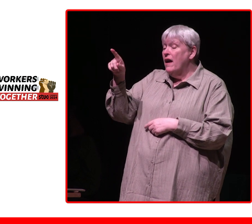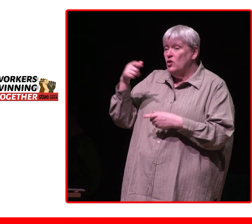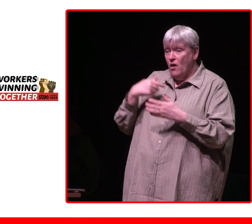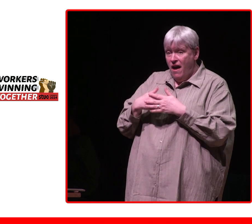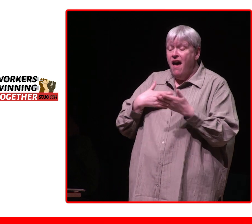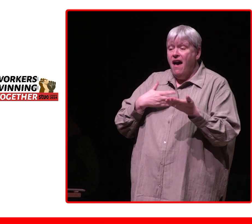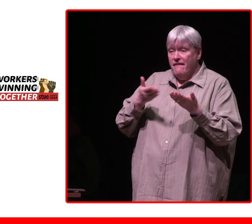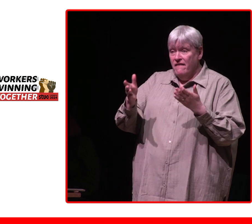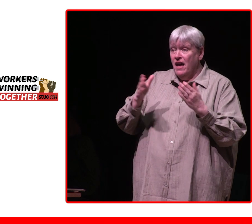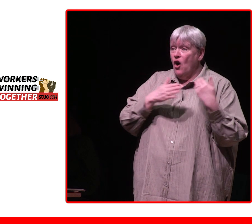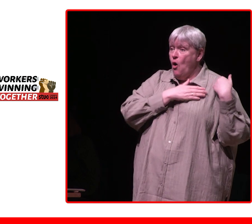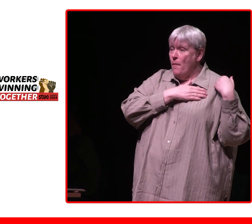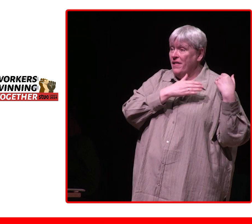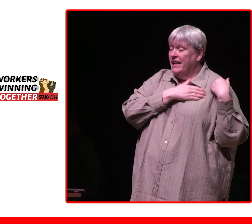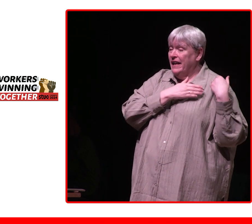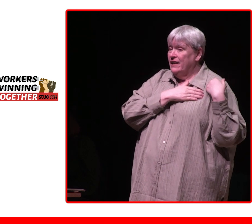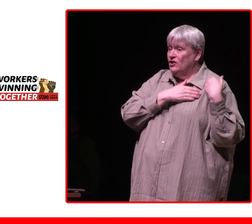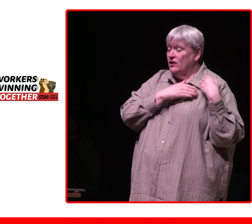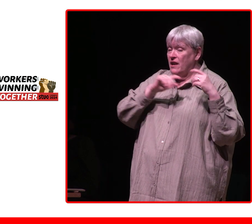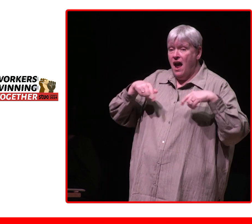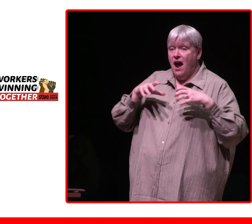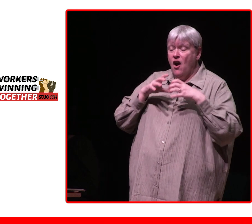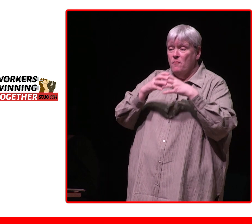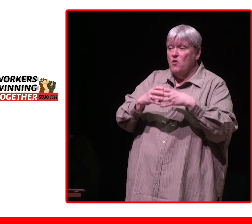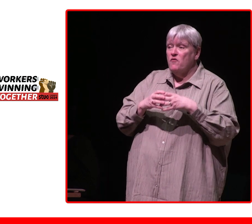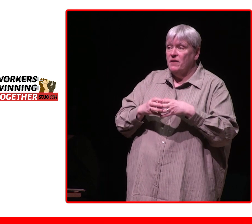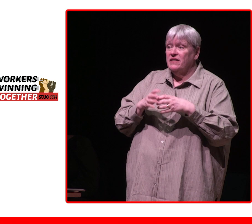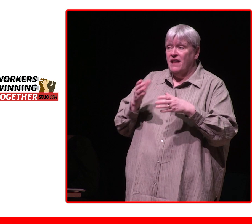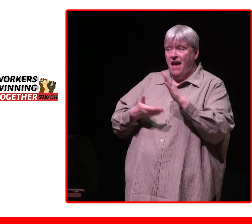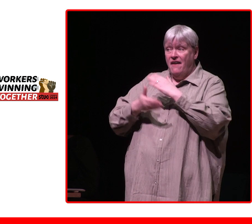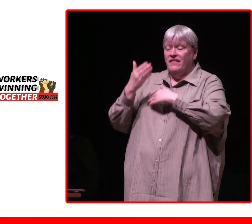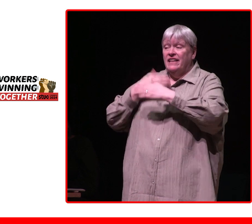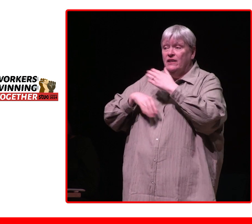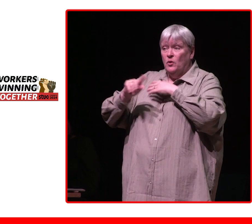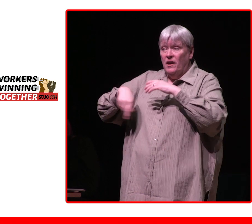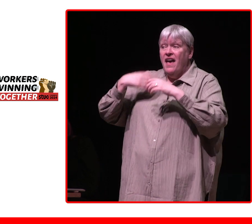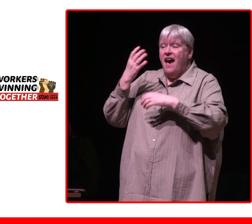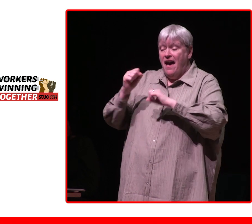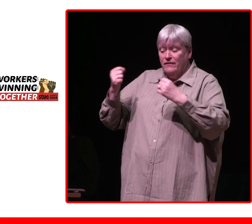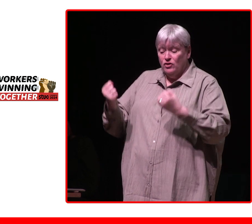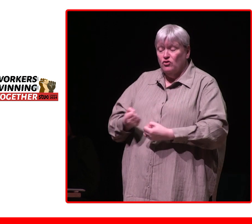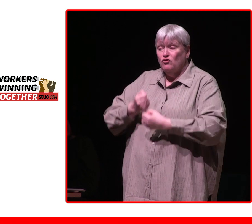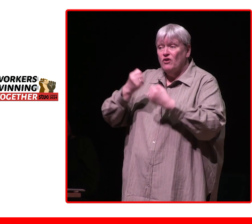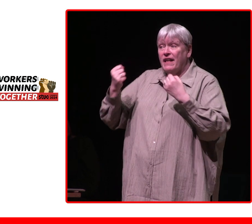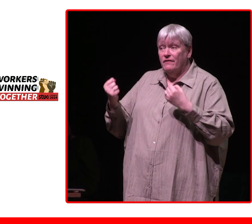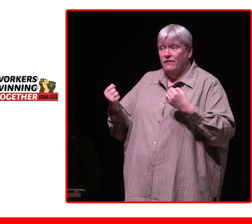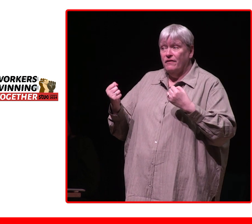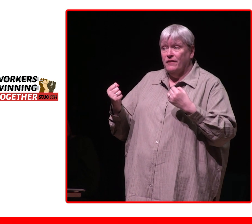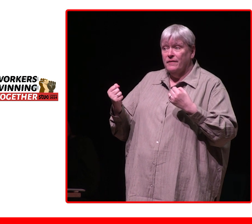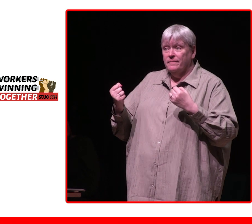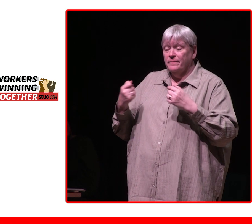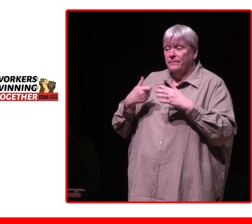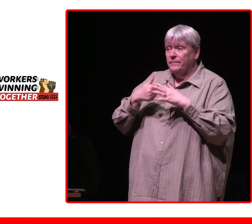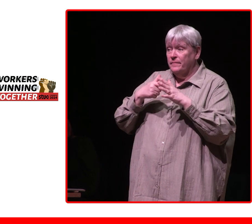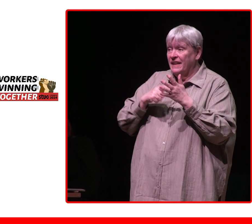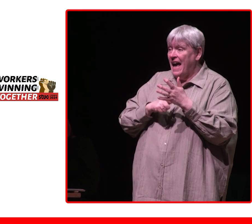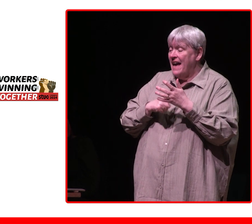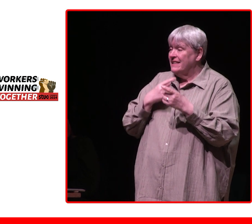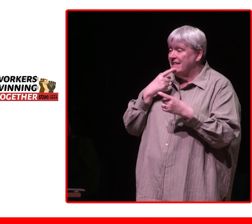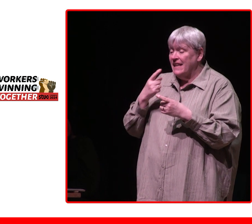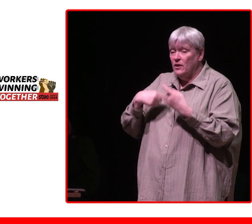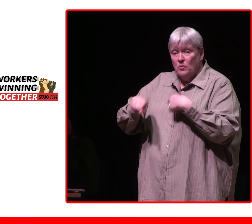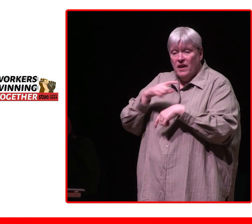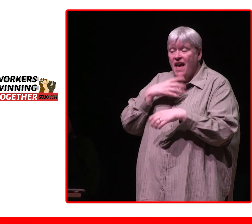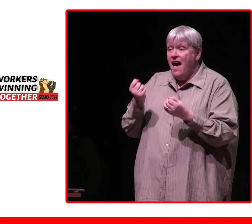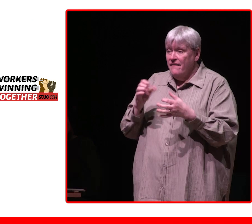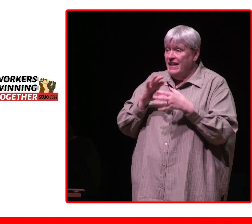moral obligation. Our movement has legacies. We have strength, as Kat said, we have agency,